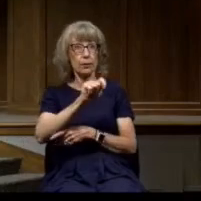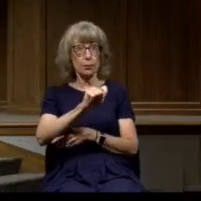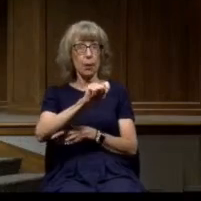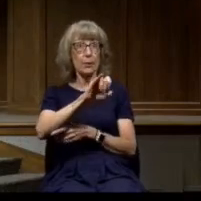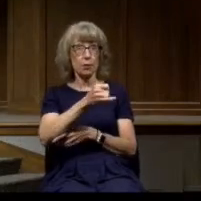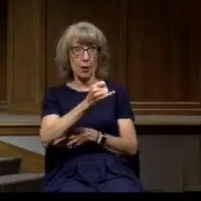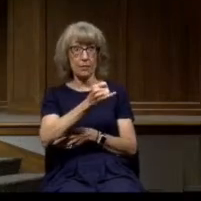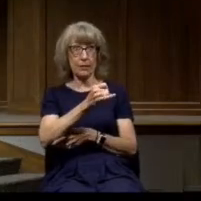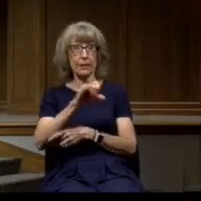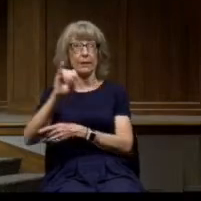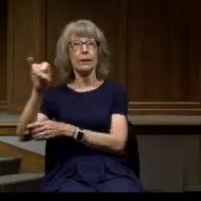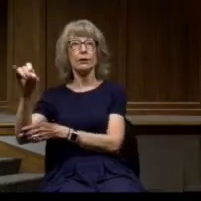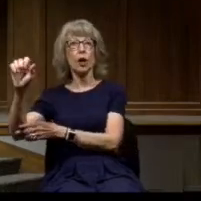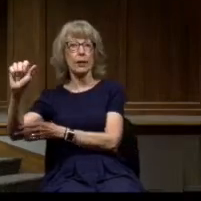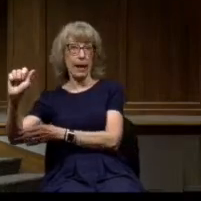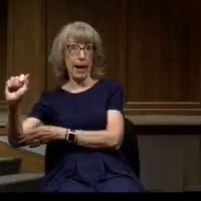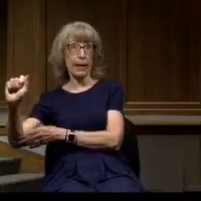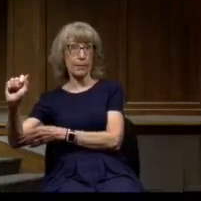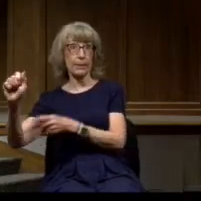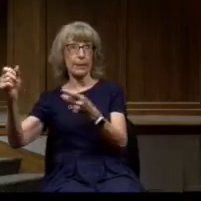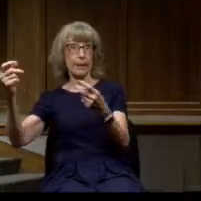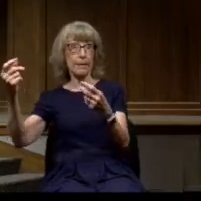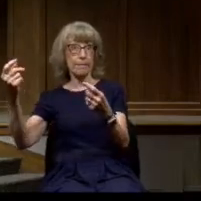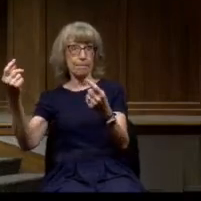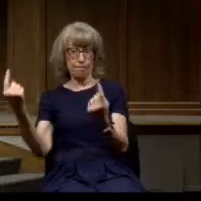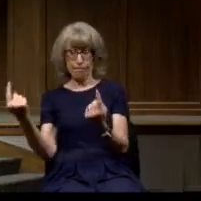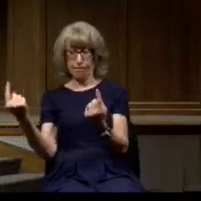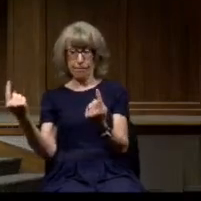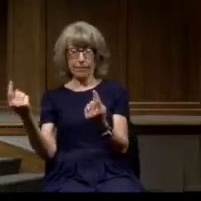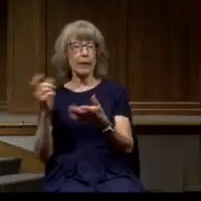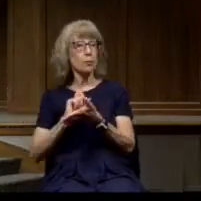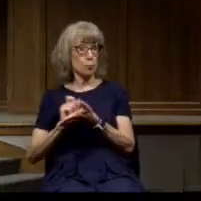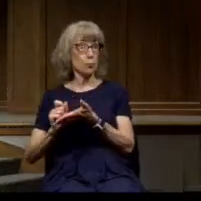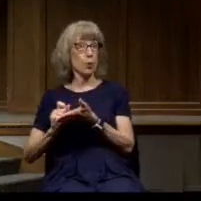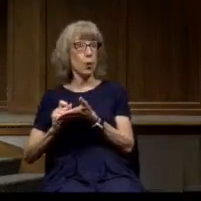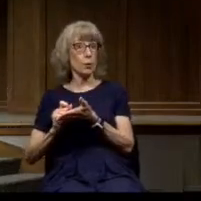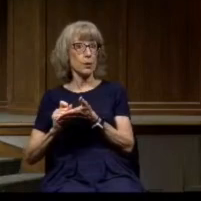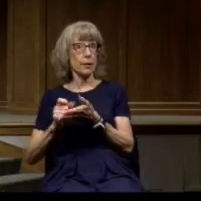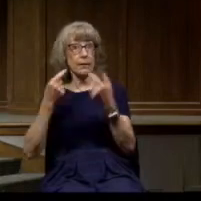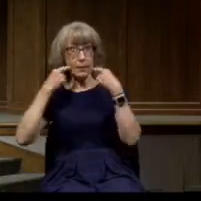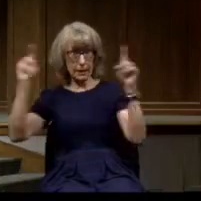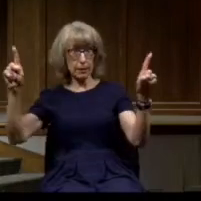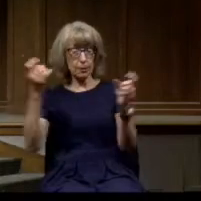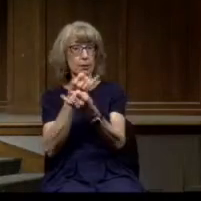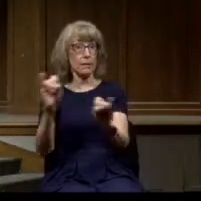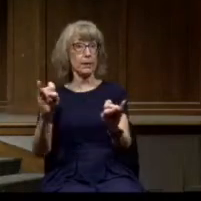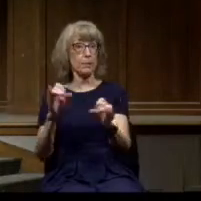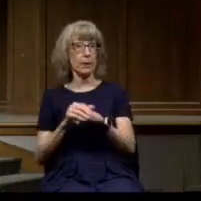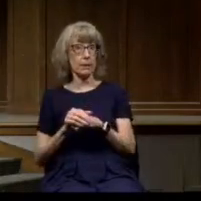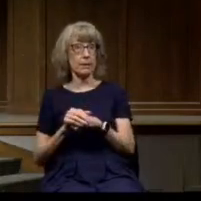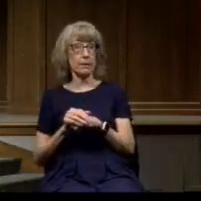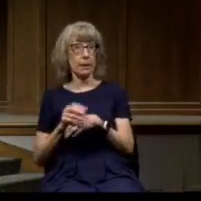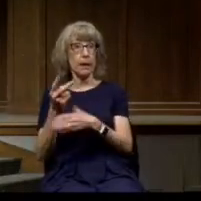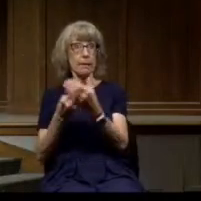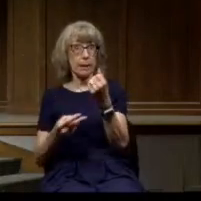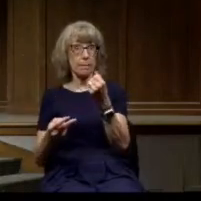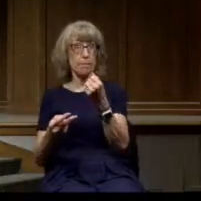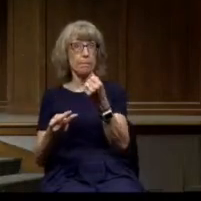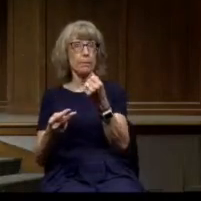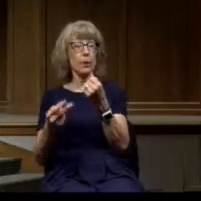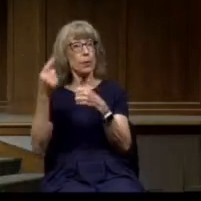they both early on wrote about how much they thought that political parties would be a terrible